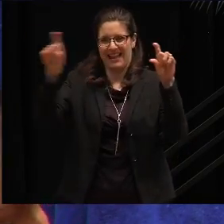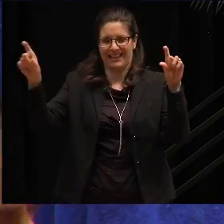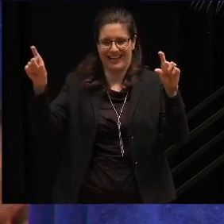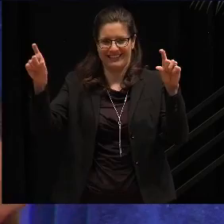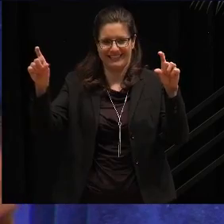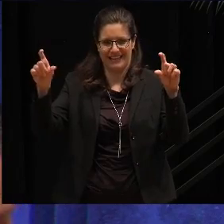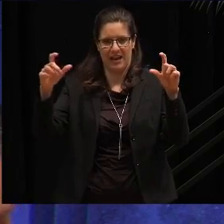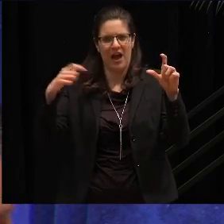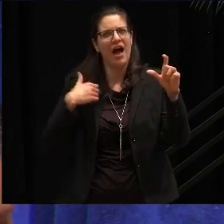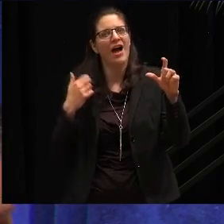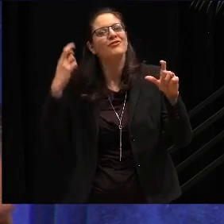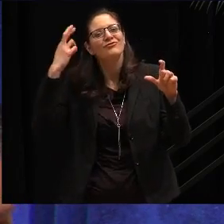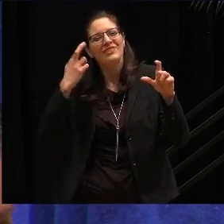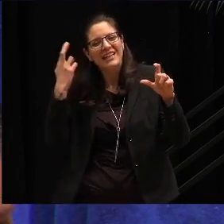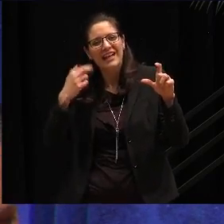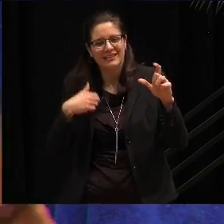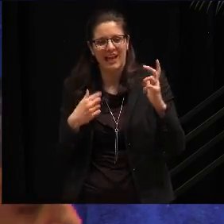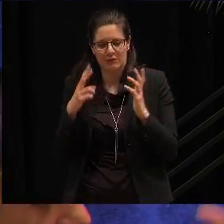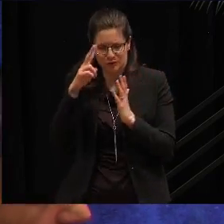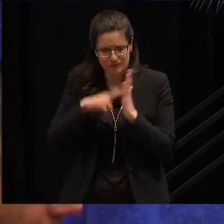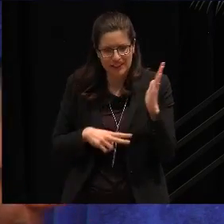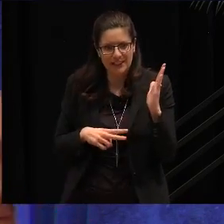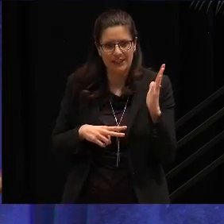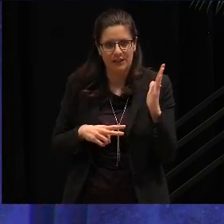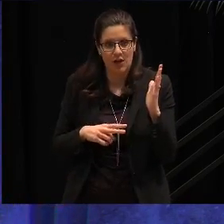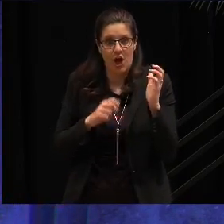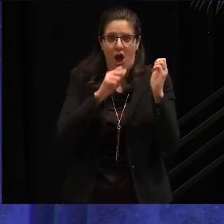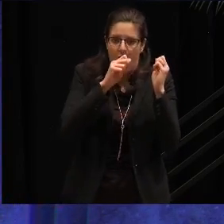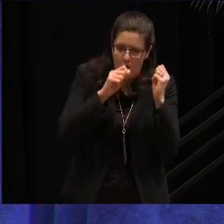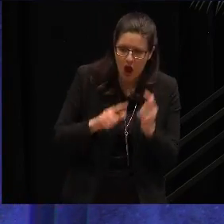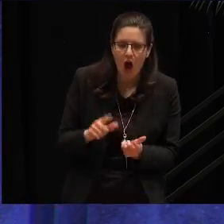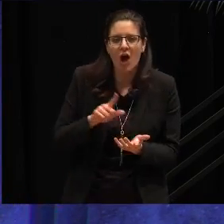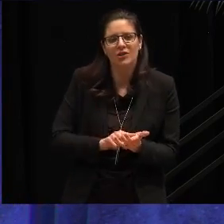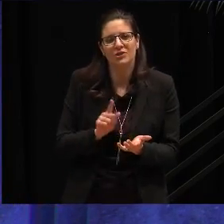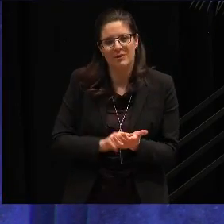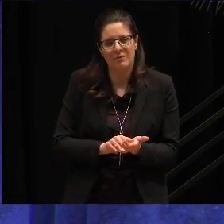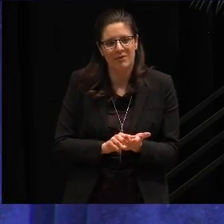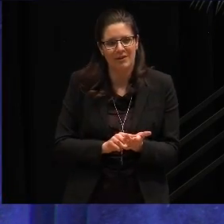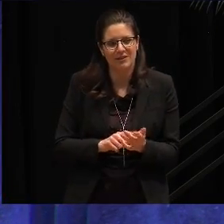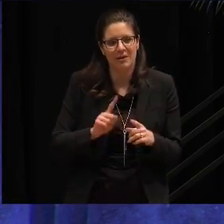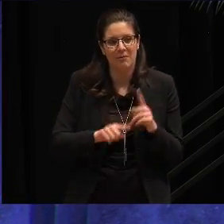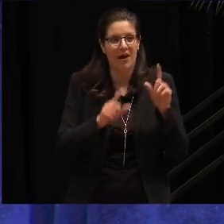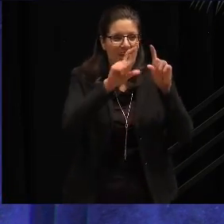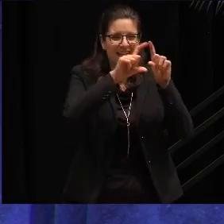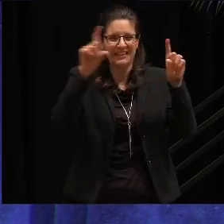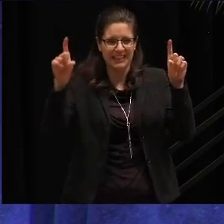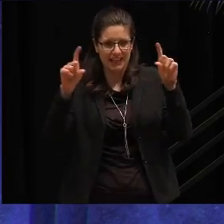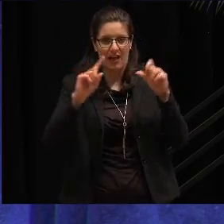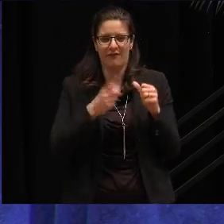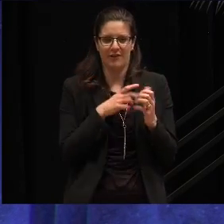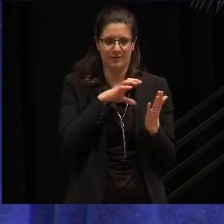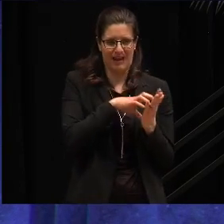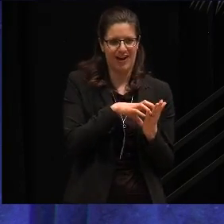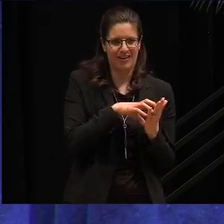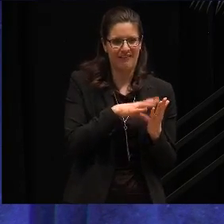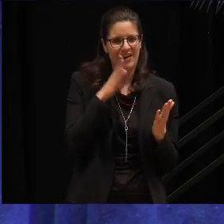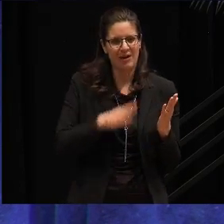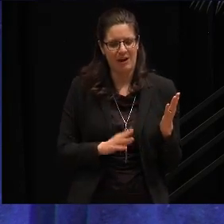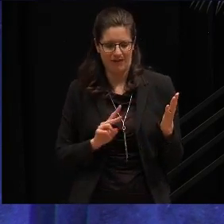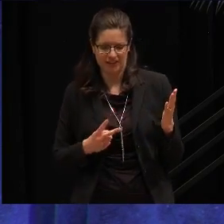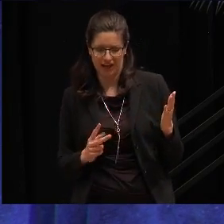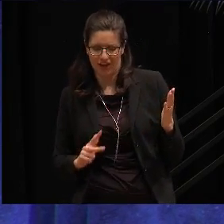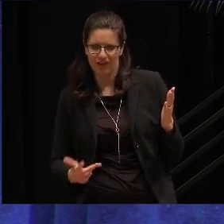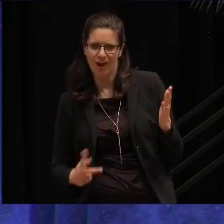realized that as I was reading, first of all, I was reading all the newspapers, of course, because I was only reading the headline in the lead paragraph, and I would never get to the second